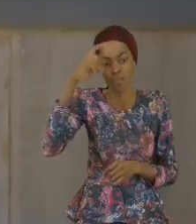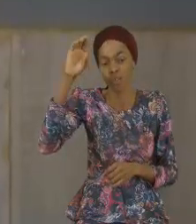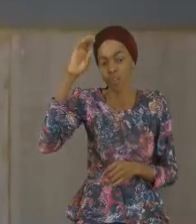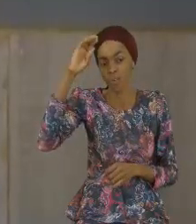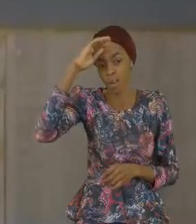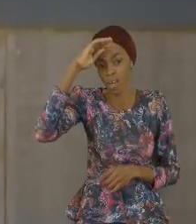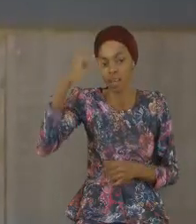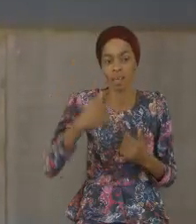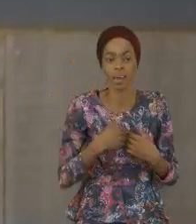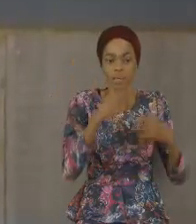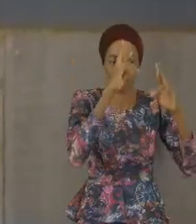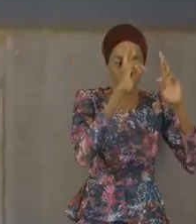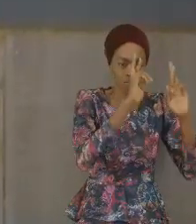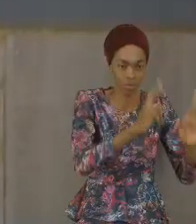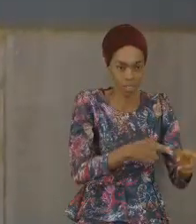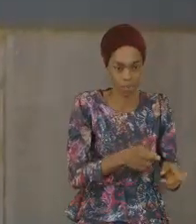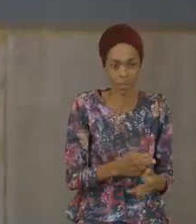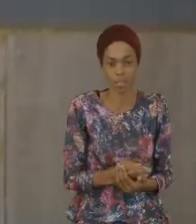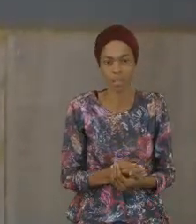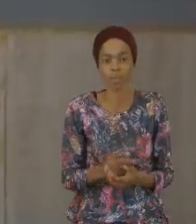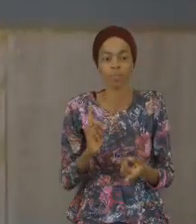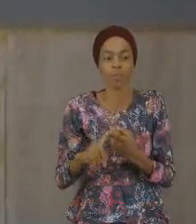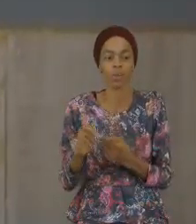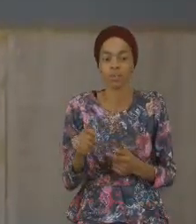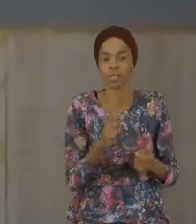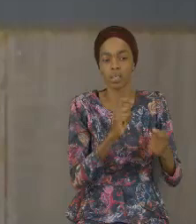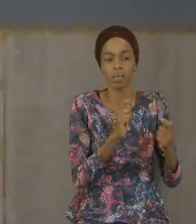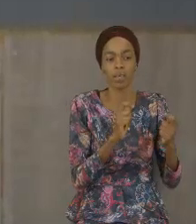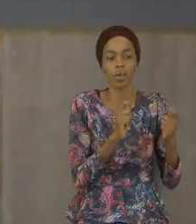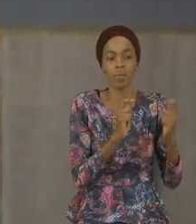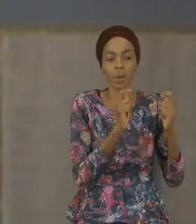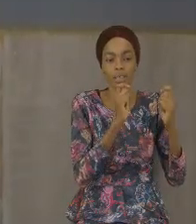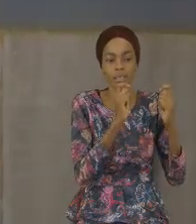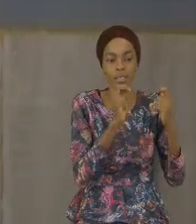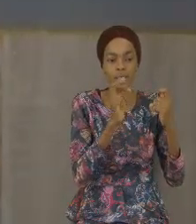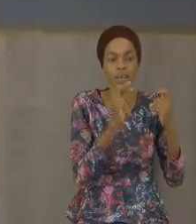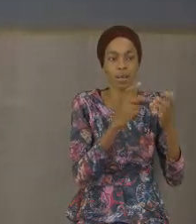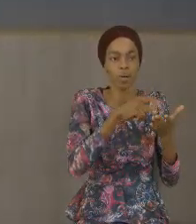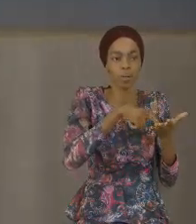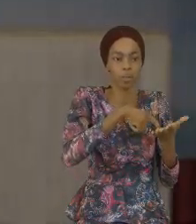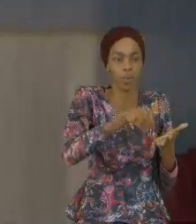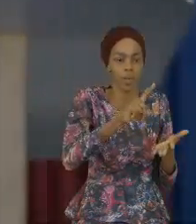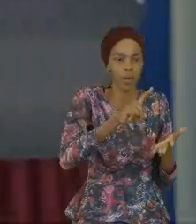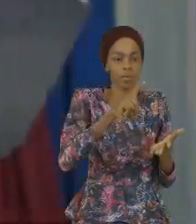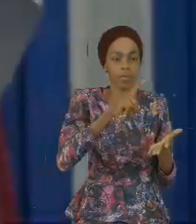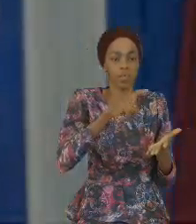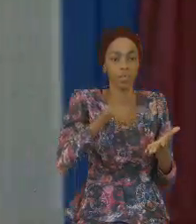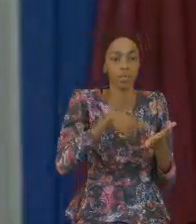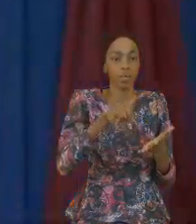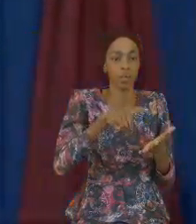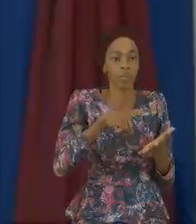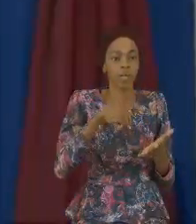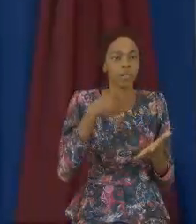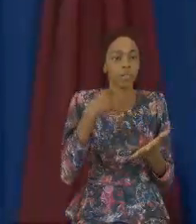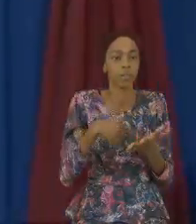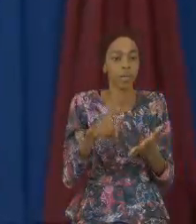respect, regard unto the recompense of the reward. And then in verse 27, it